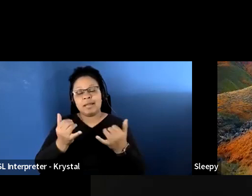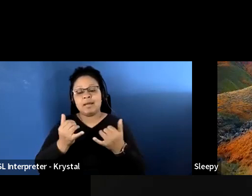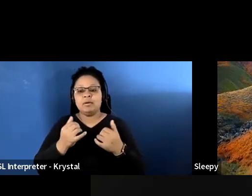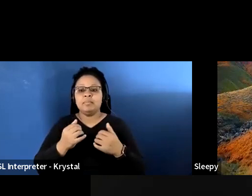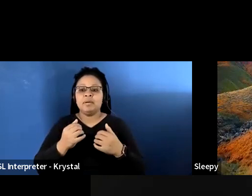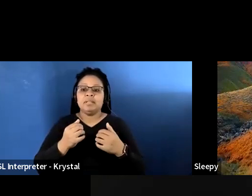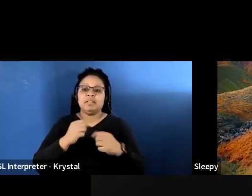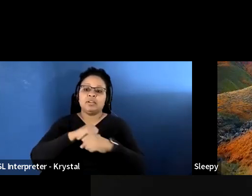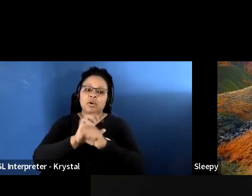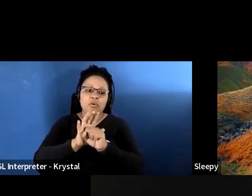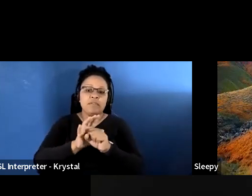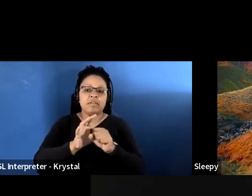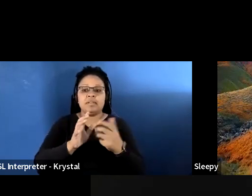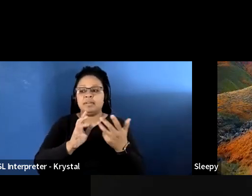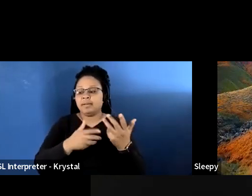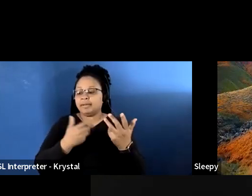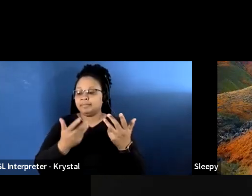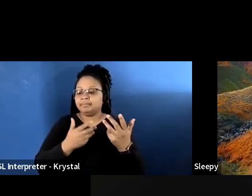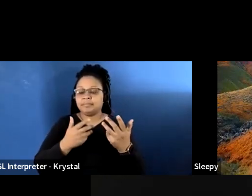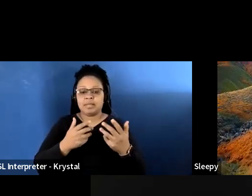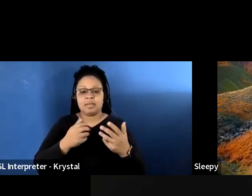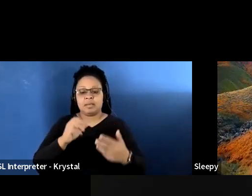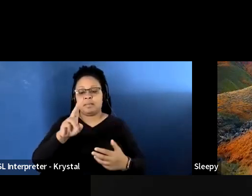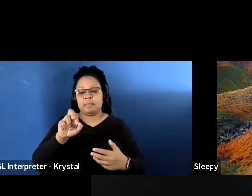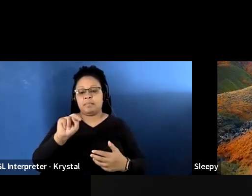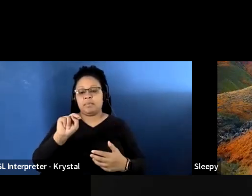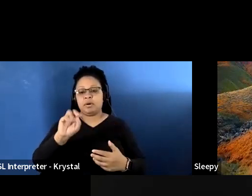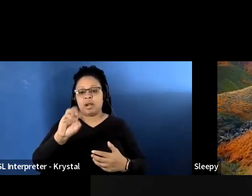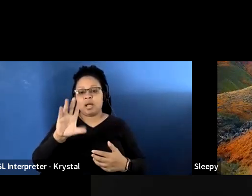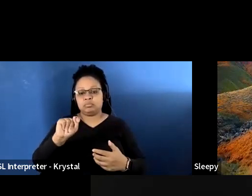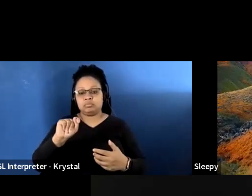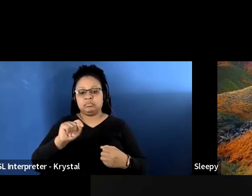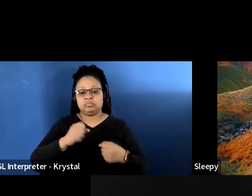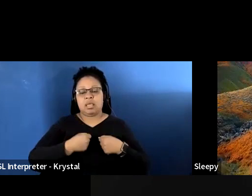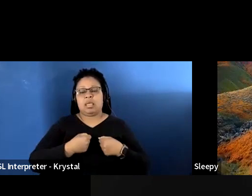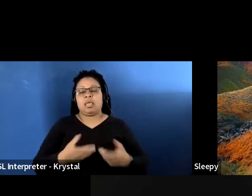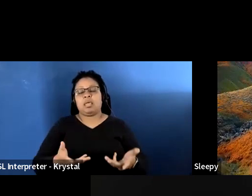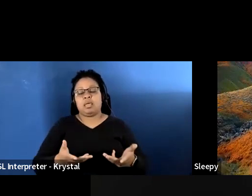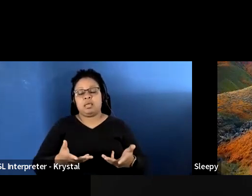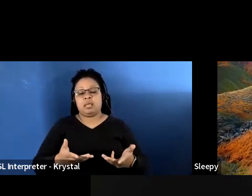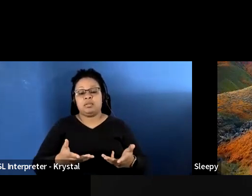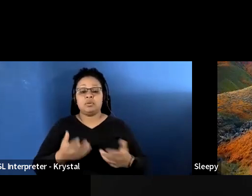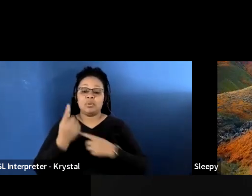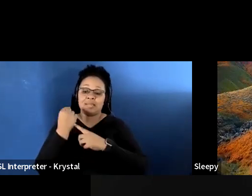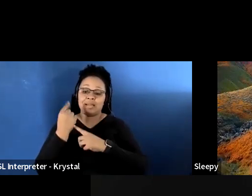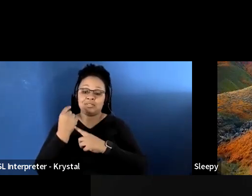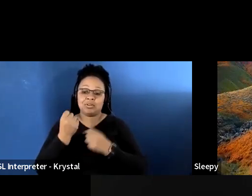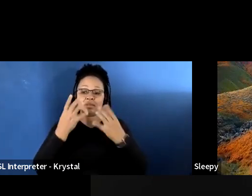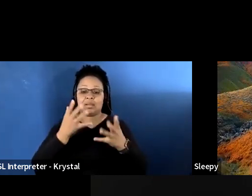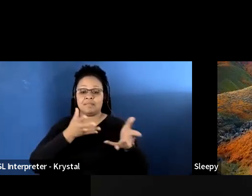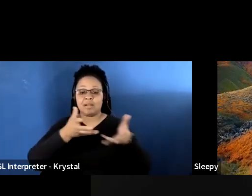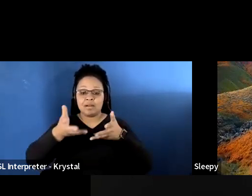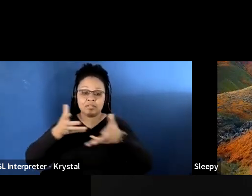eating and, just the burnout. And so there was a lot of conversation,